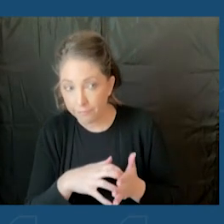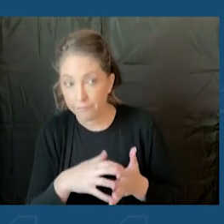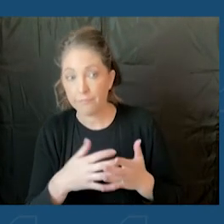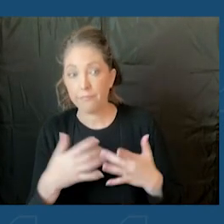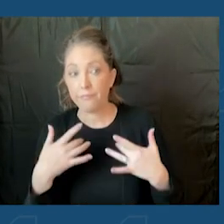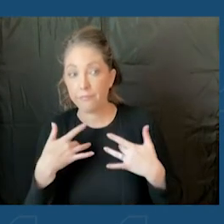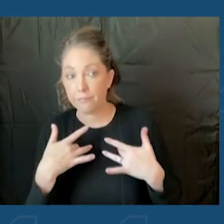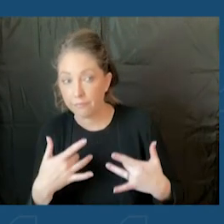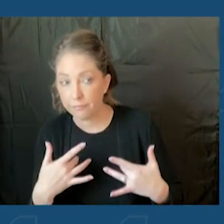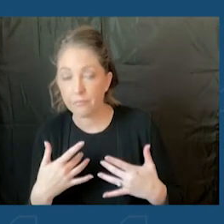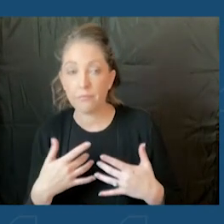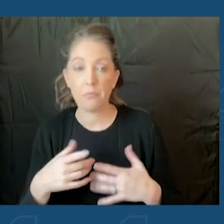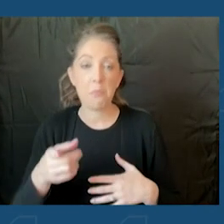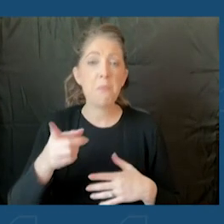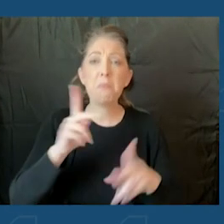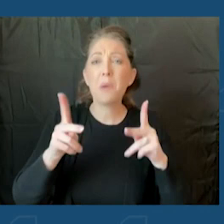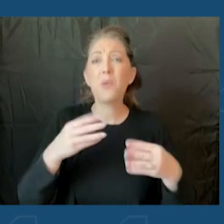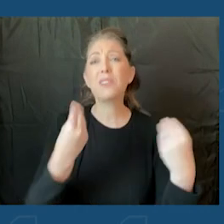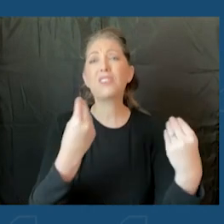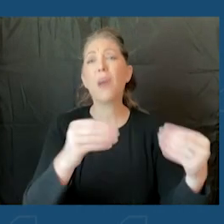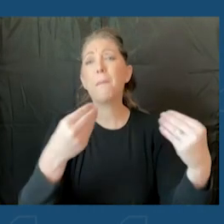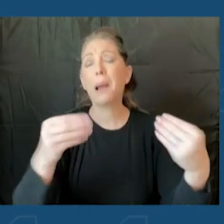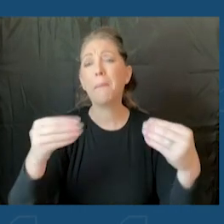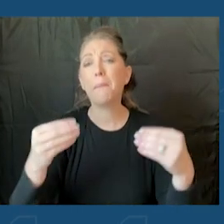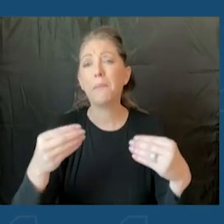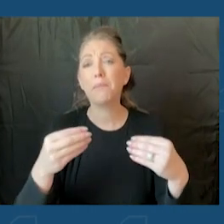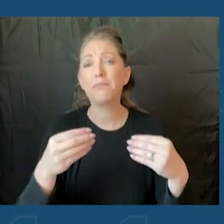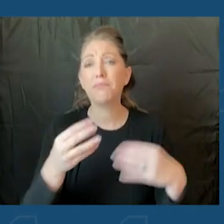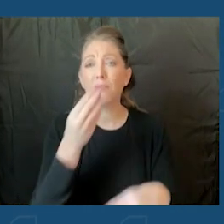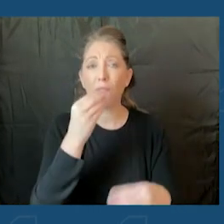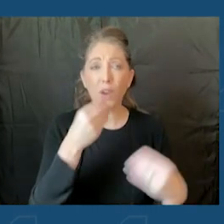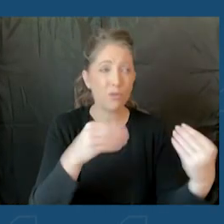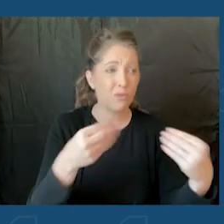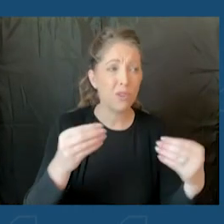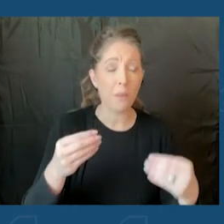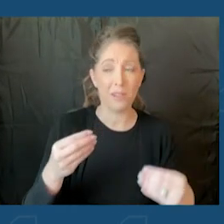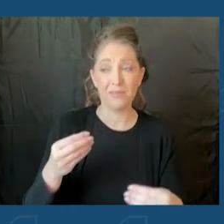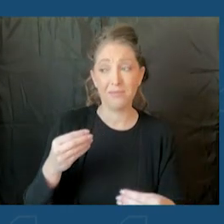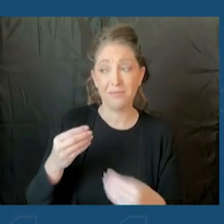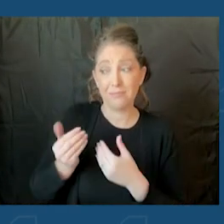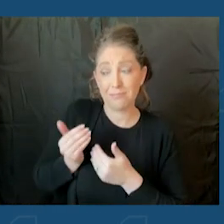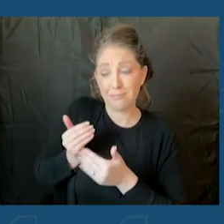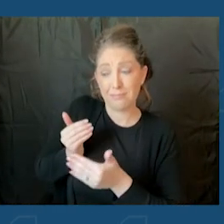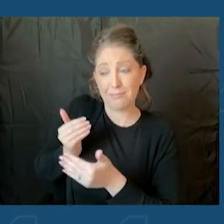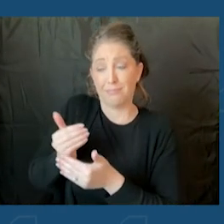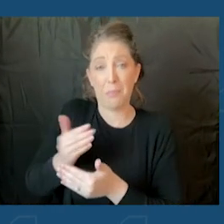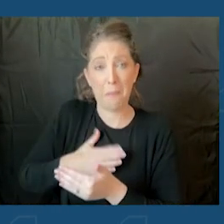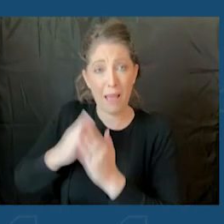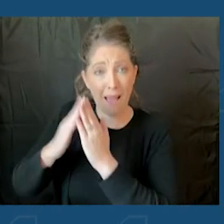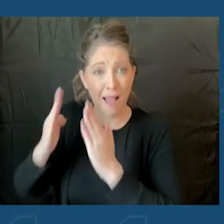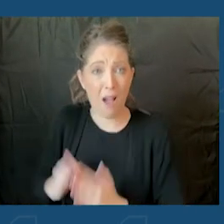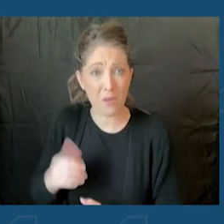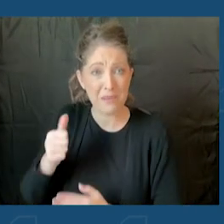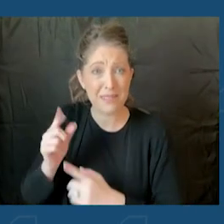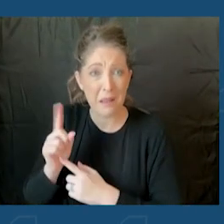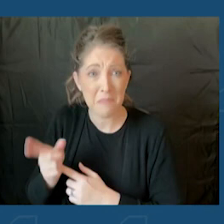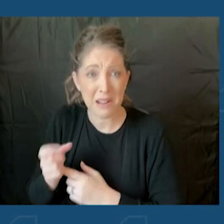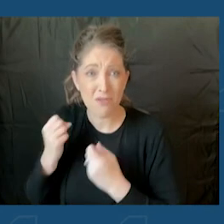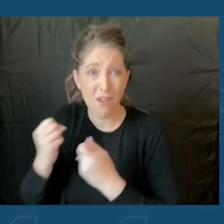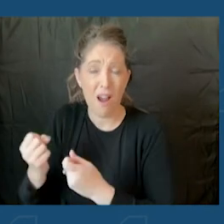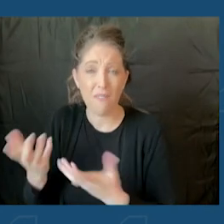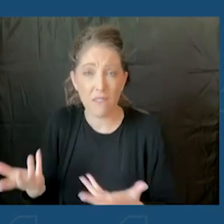literally 10 minutes from where my husband and I live, 10 minutes car drive. We know this neighborhood well. And an